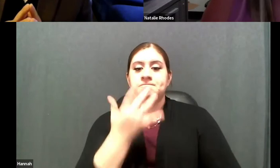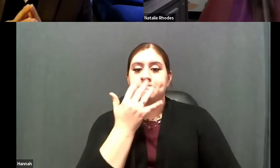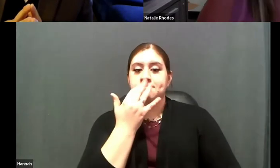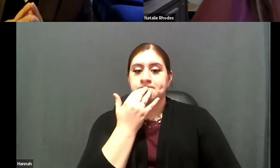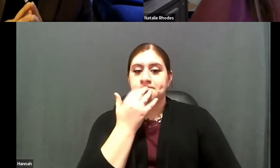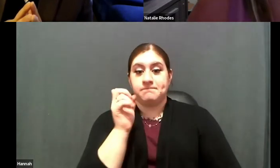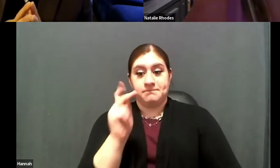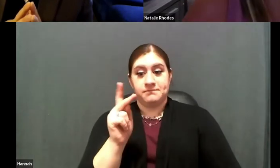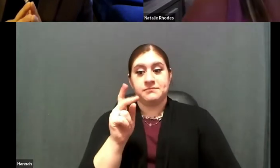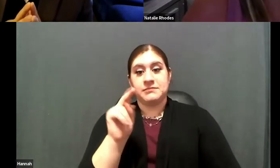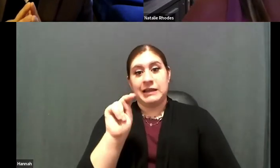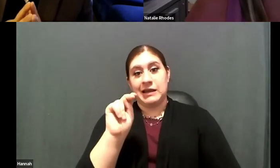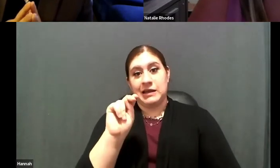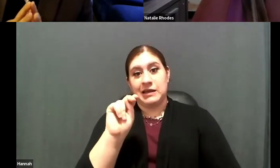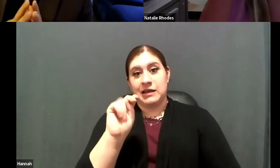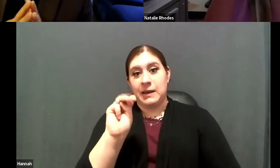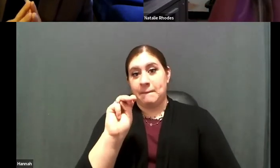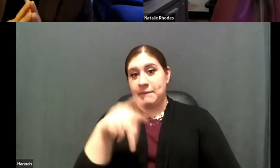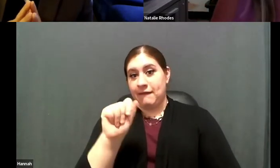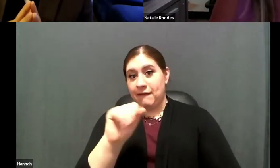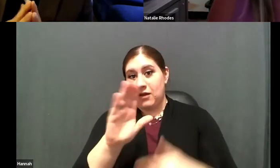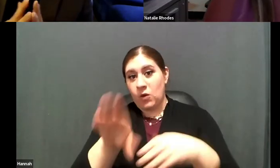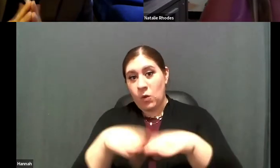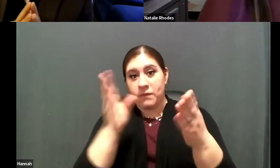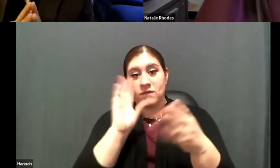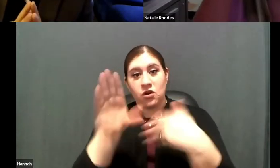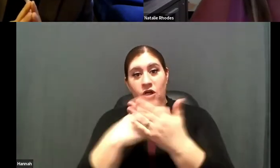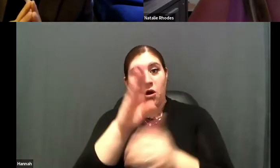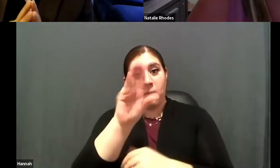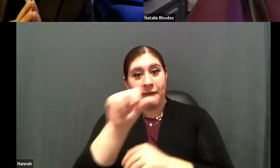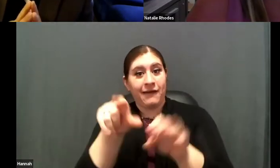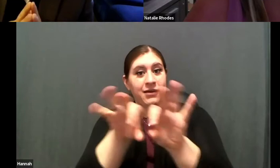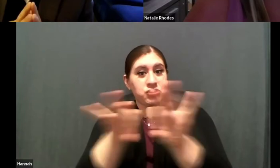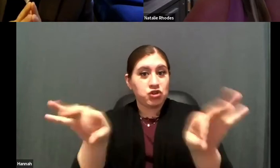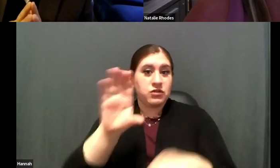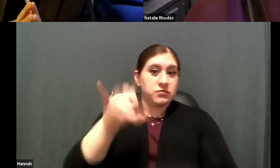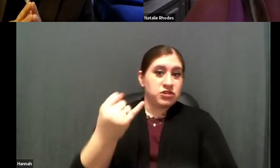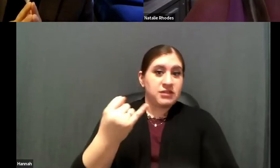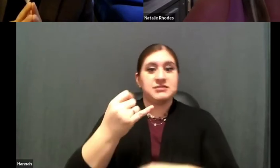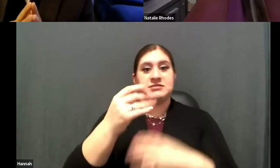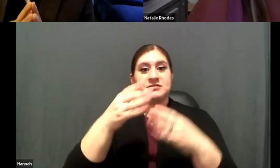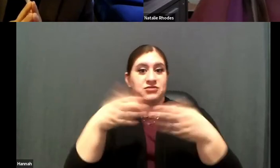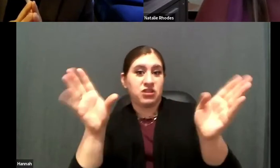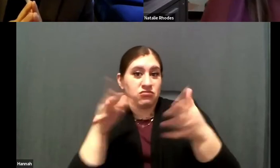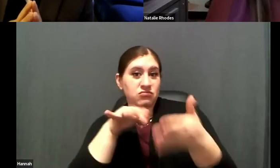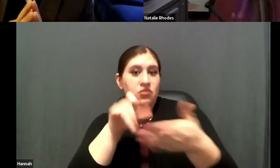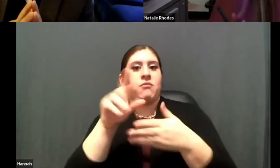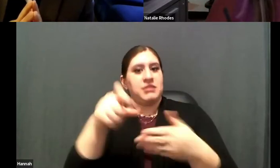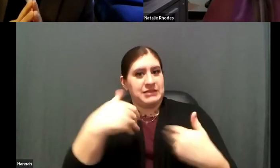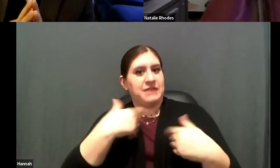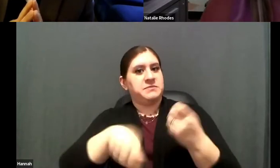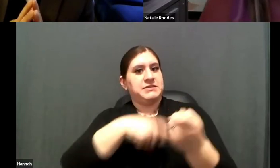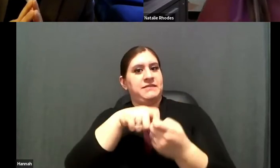Okay, is the MPA program open to all bachelor's degrees like general studies, criminal justice, anything like that? Or do you have to have a